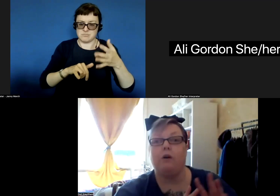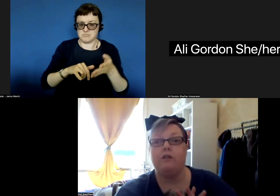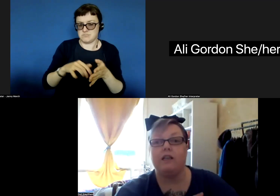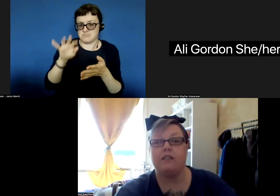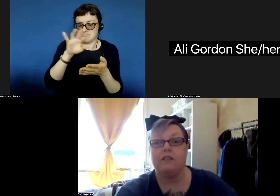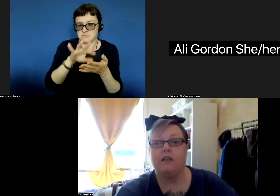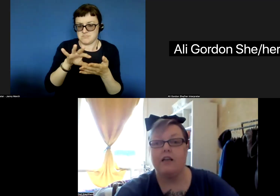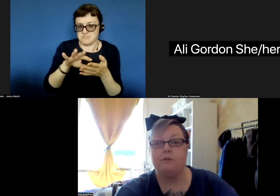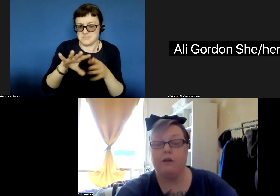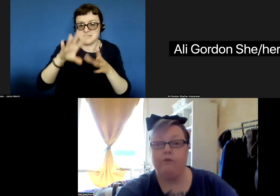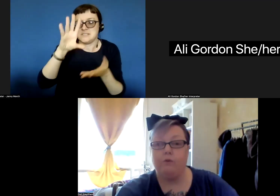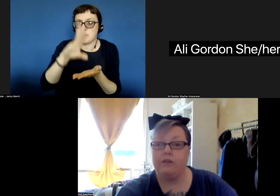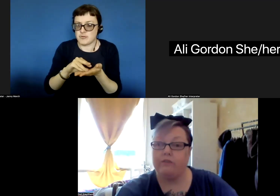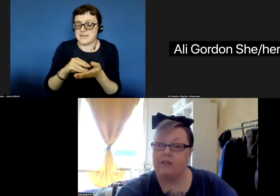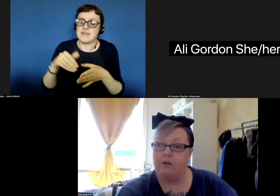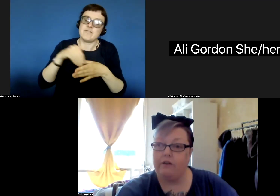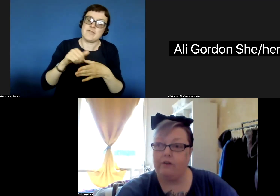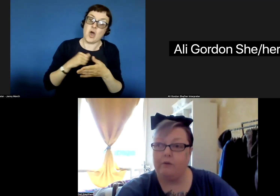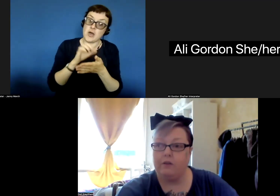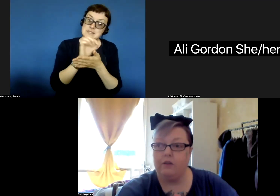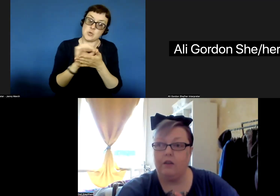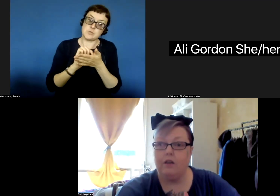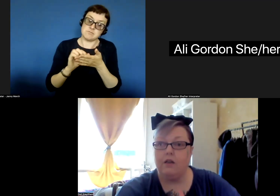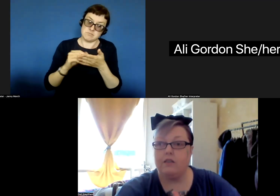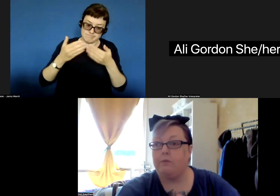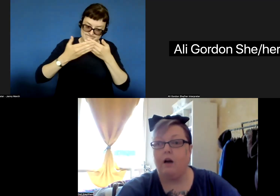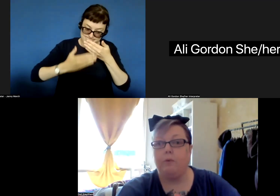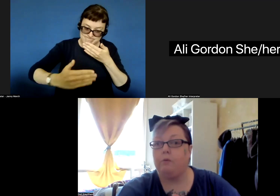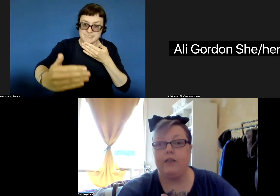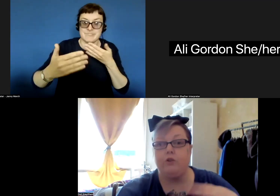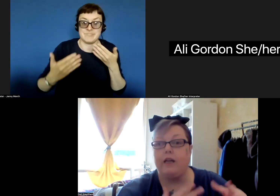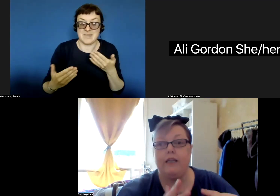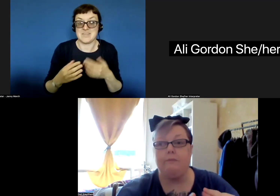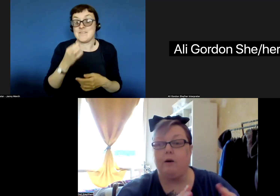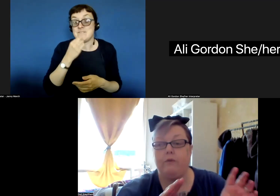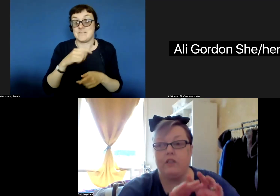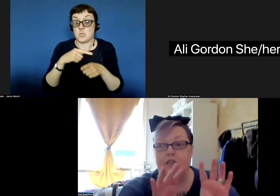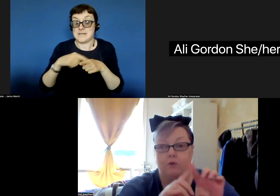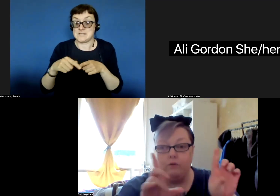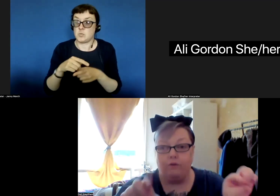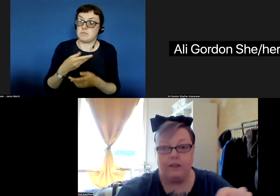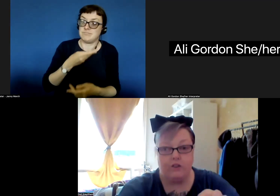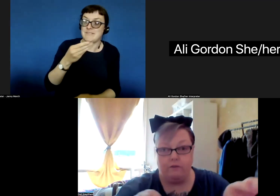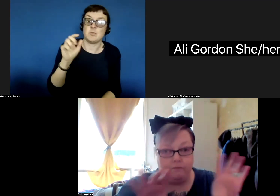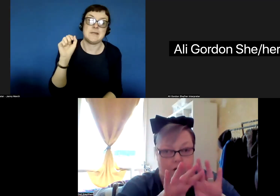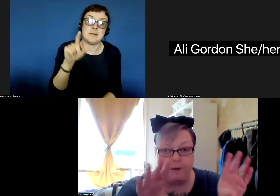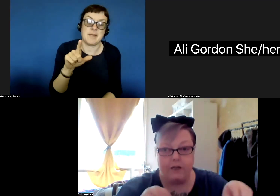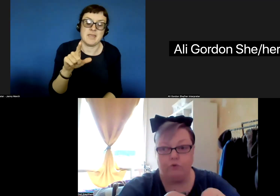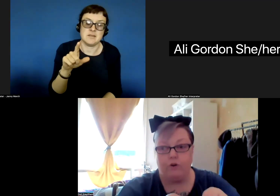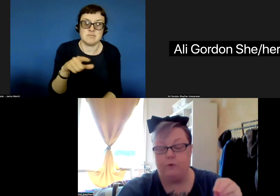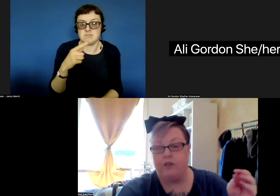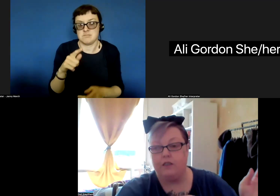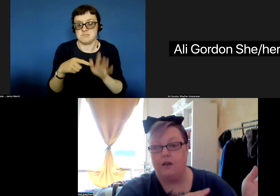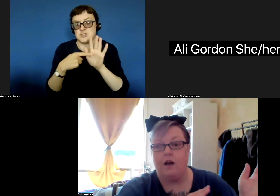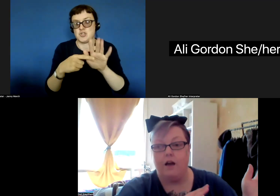note-taking process as we go forward, if that's all right for everyone. So in a couple of weeks, you'll get an email with just this sort of like, you know, picture